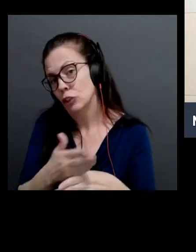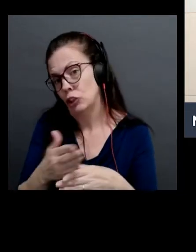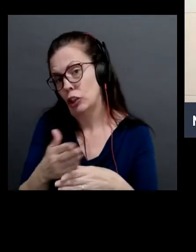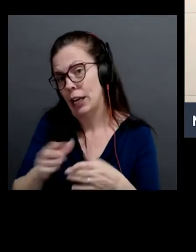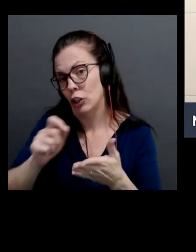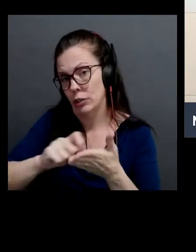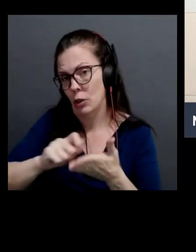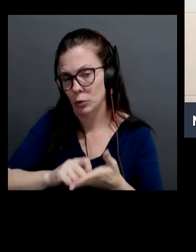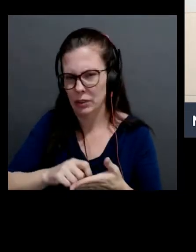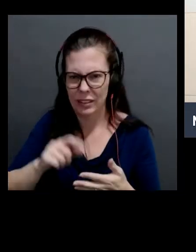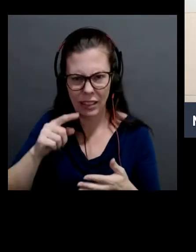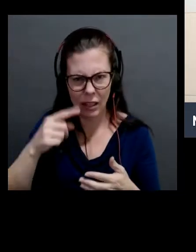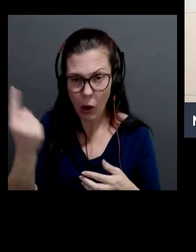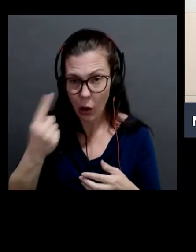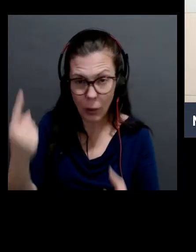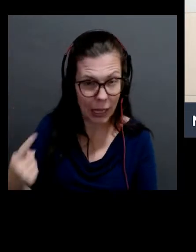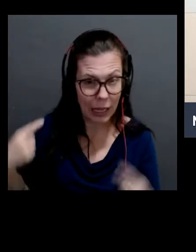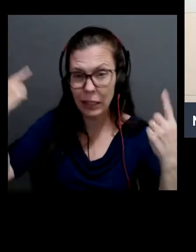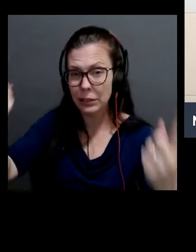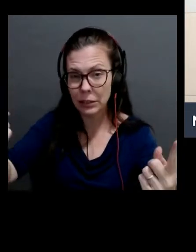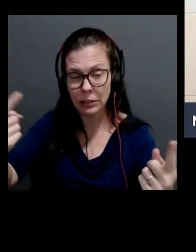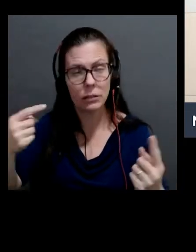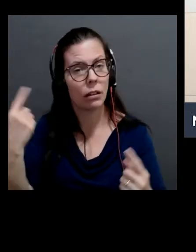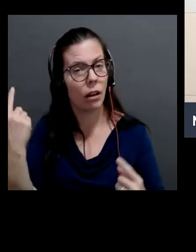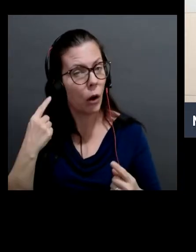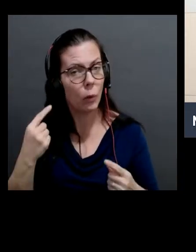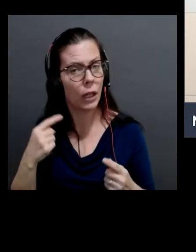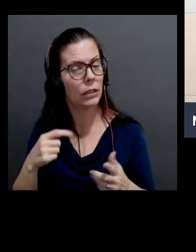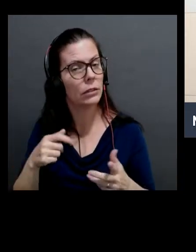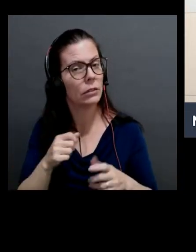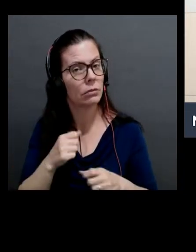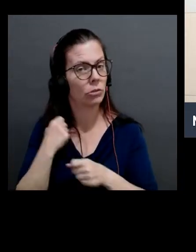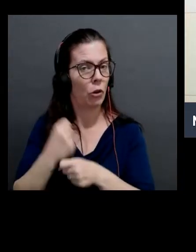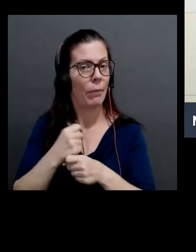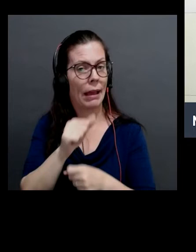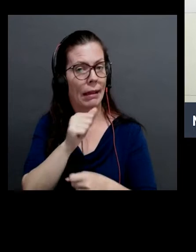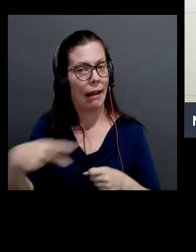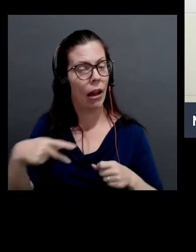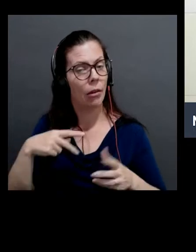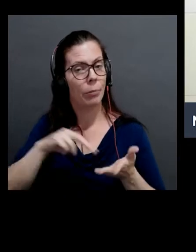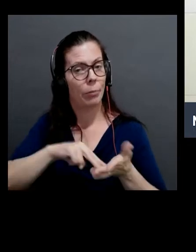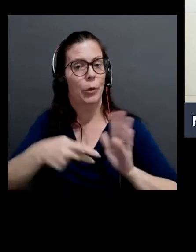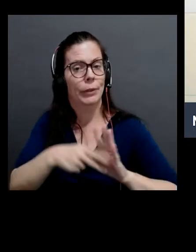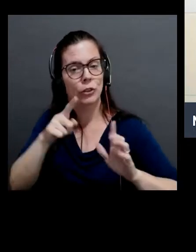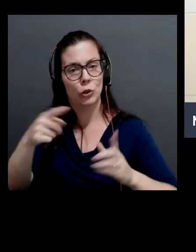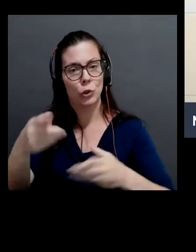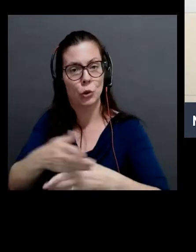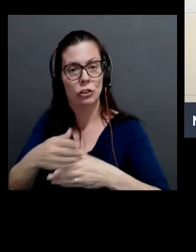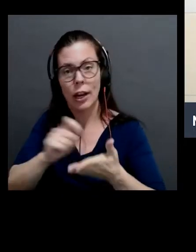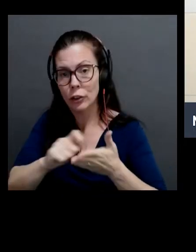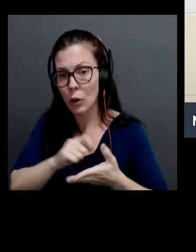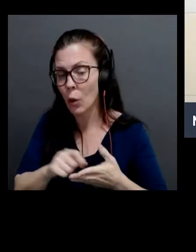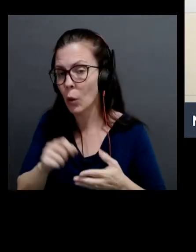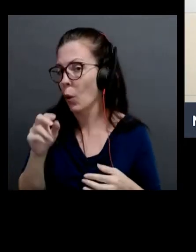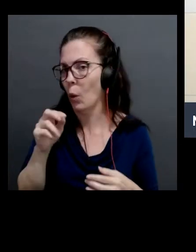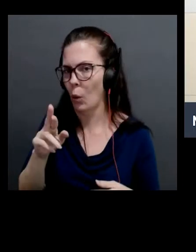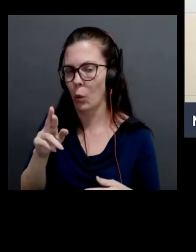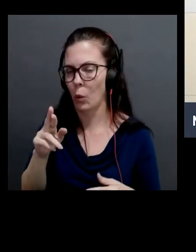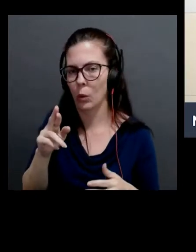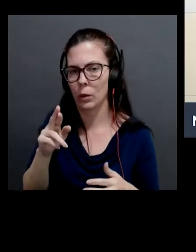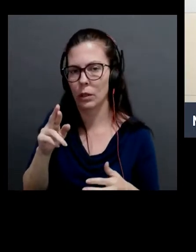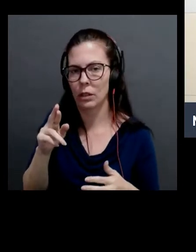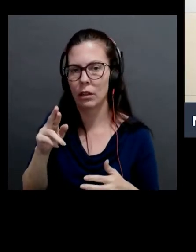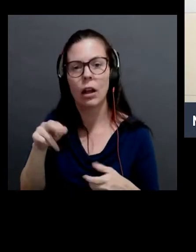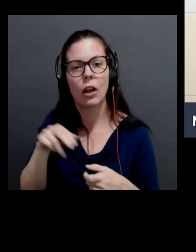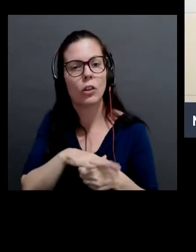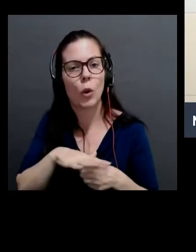Was it always like that? Were you always able to share notes right off the start from your app, or was there like only a localized